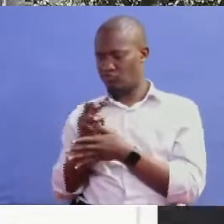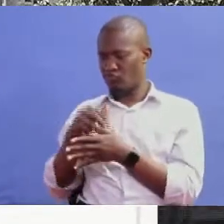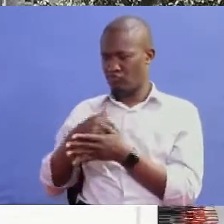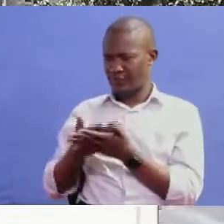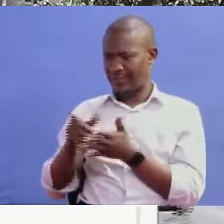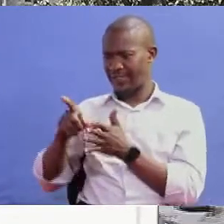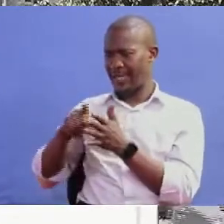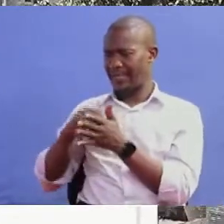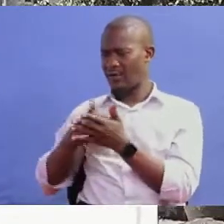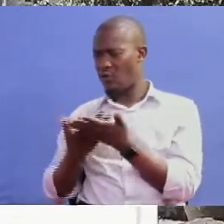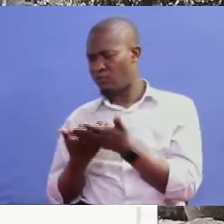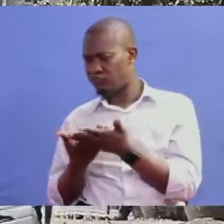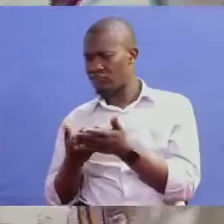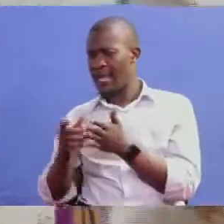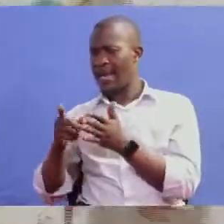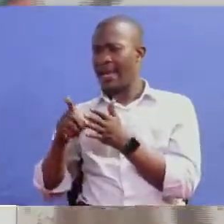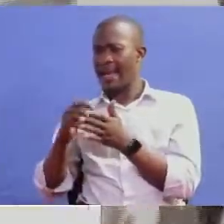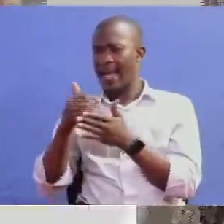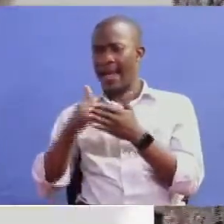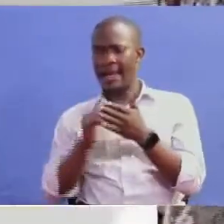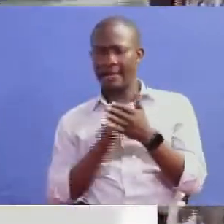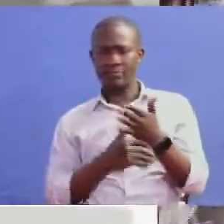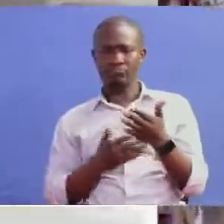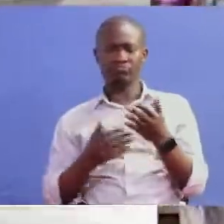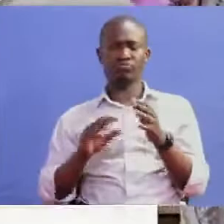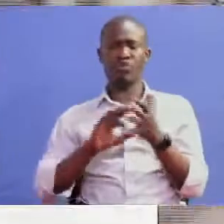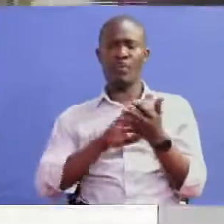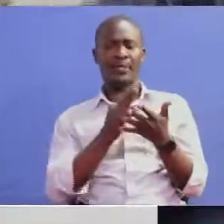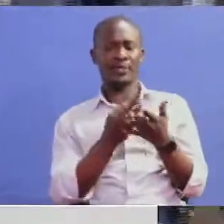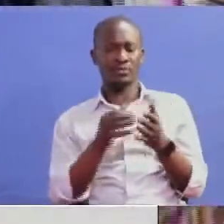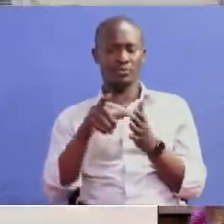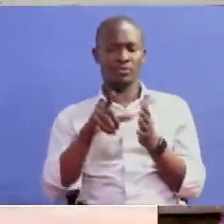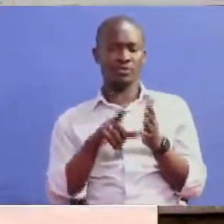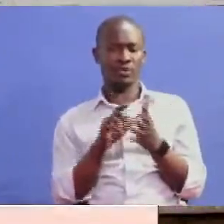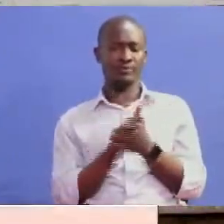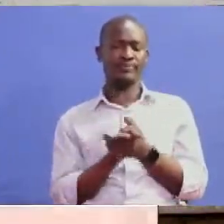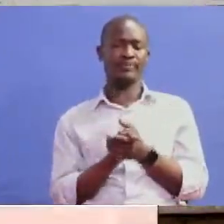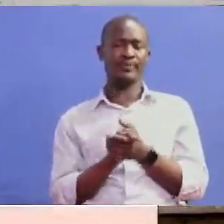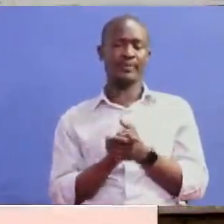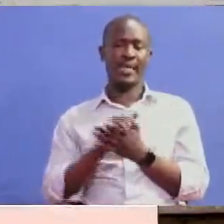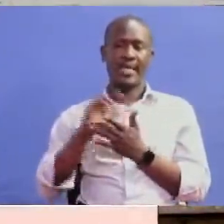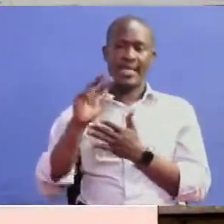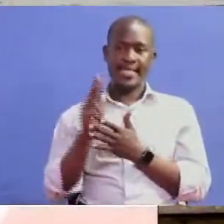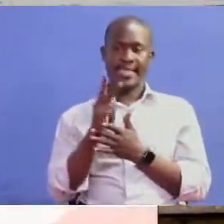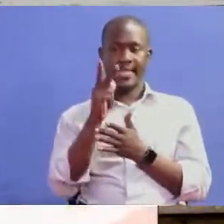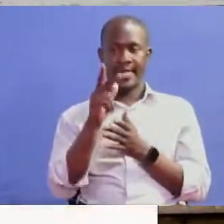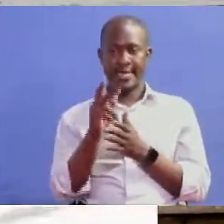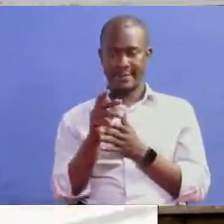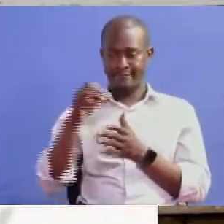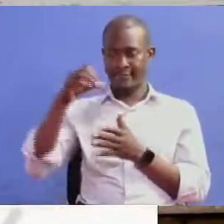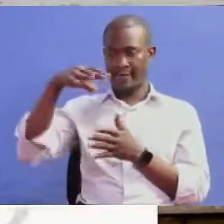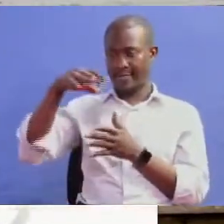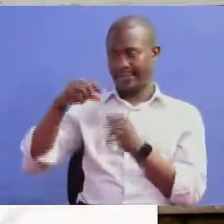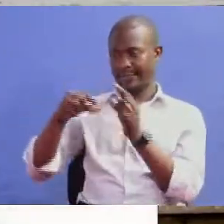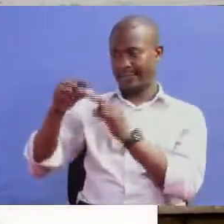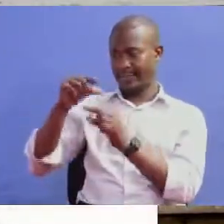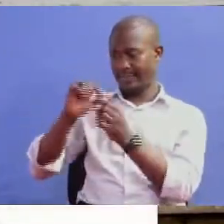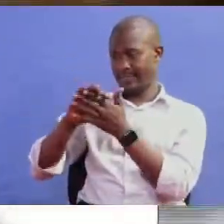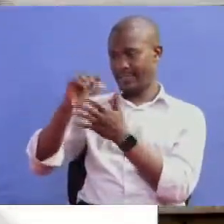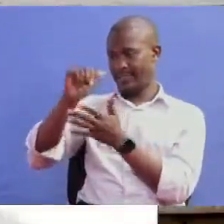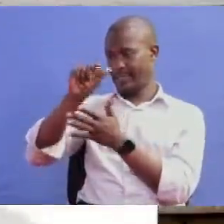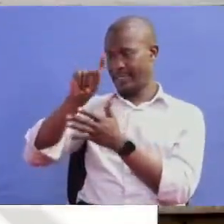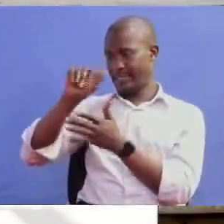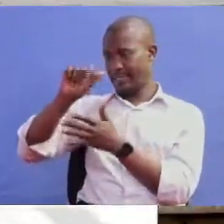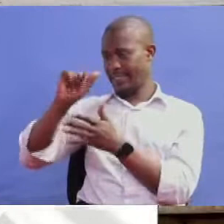or bilateral creditor under commercial terms to get loans. Meanwhile, the Kenya Electricity Generating Company KENGEN has suffered